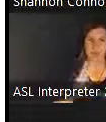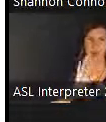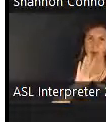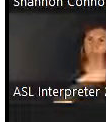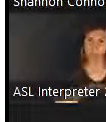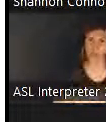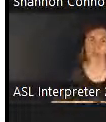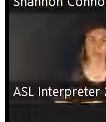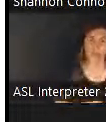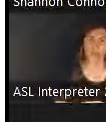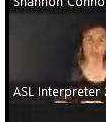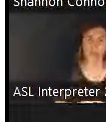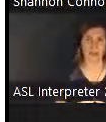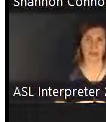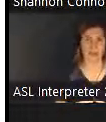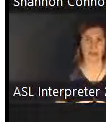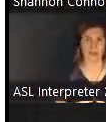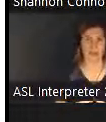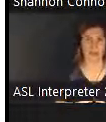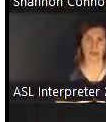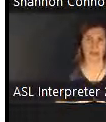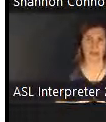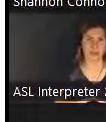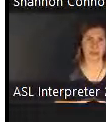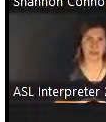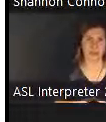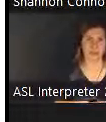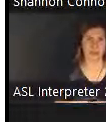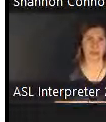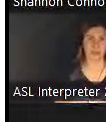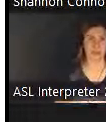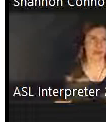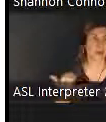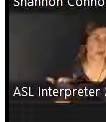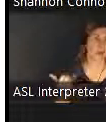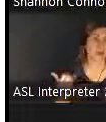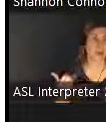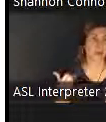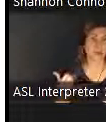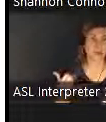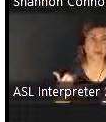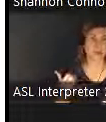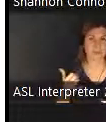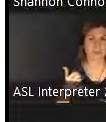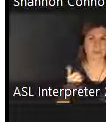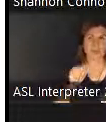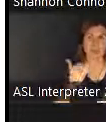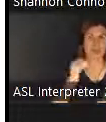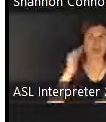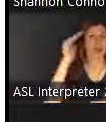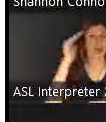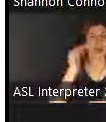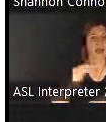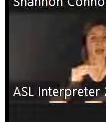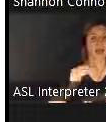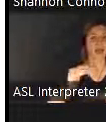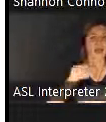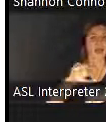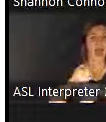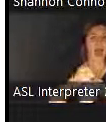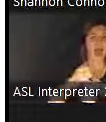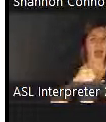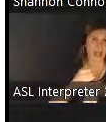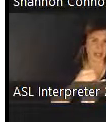leaves less of those, kind of shallow islands and in corridor habitat for cranes and